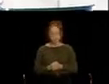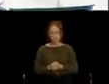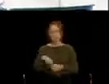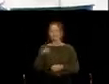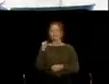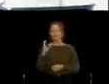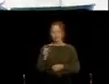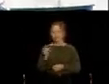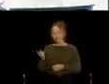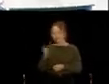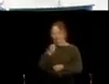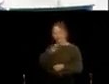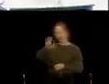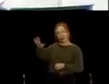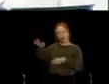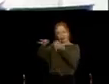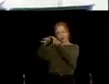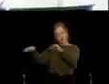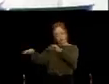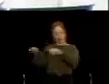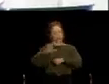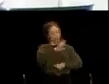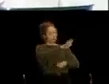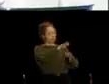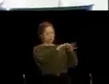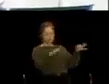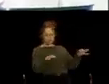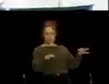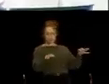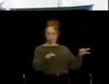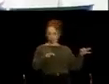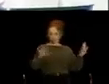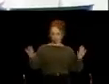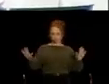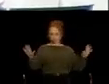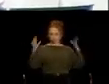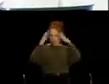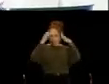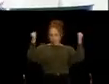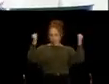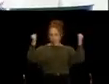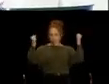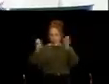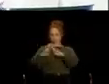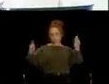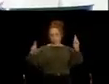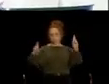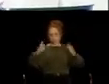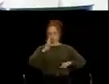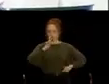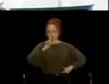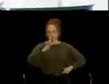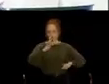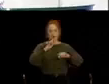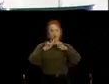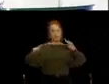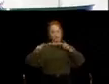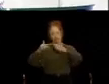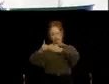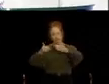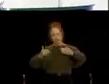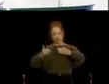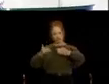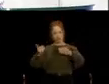hey, this is your line, and this is her line, so make sure you say them. But before we could say anything, everybody in the class